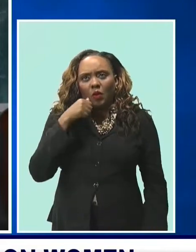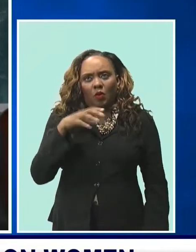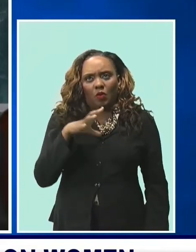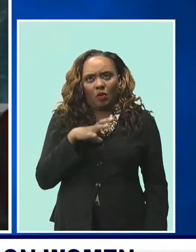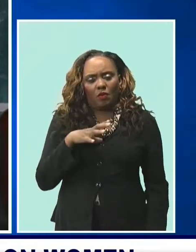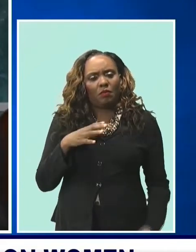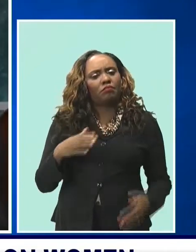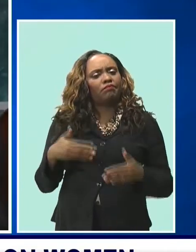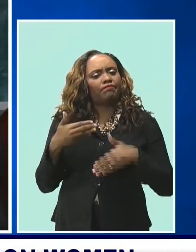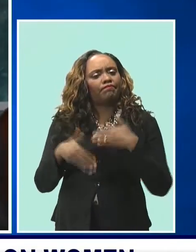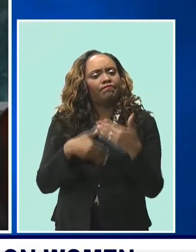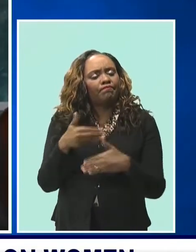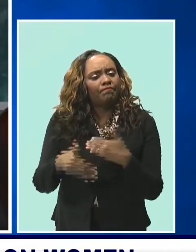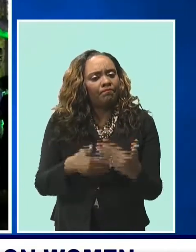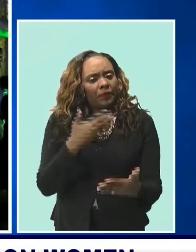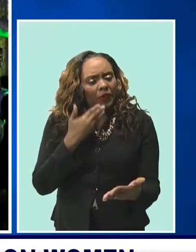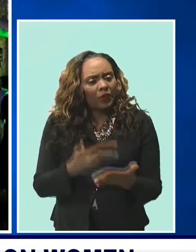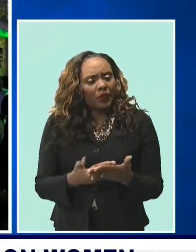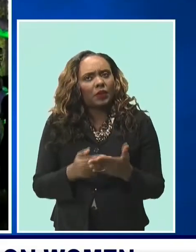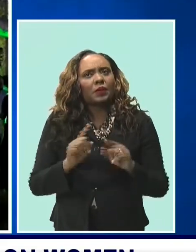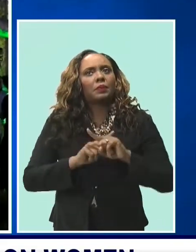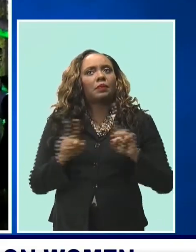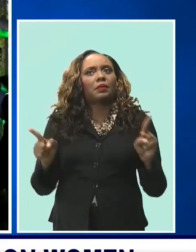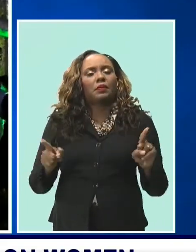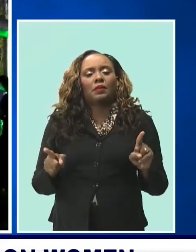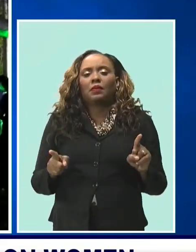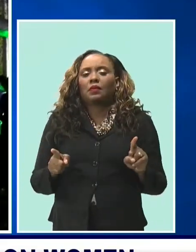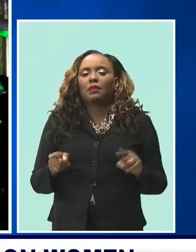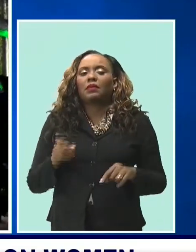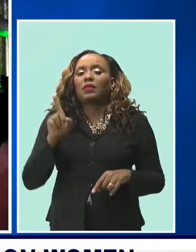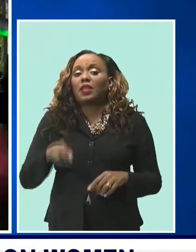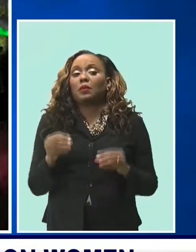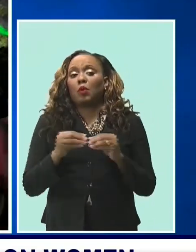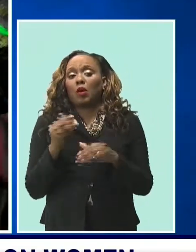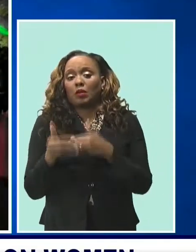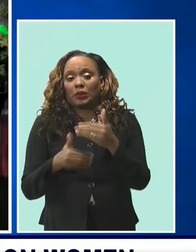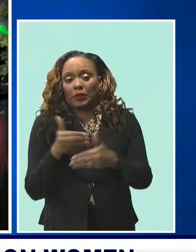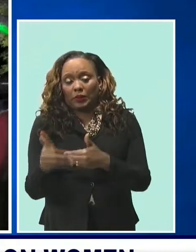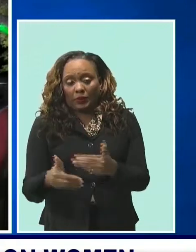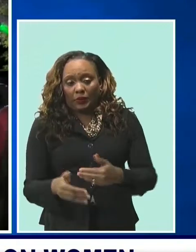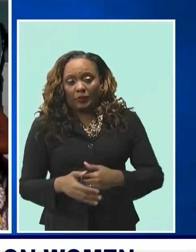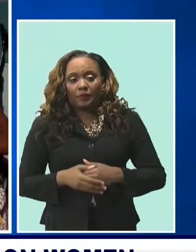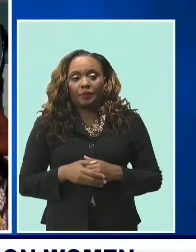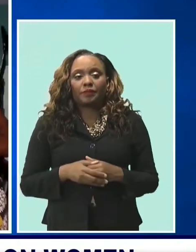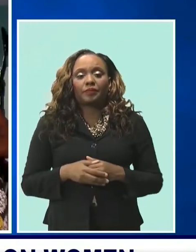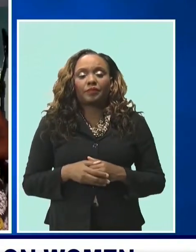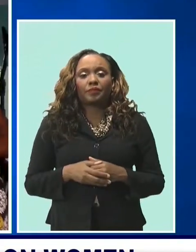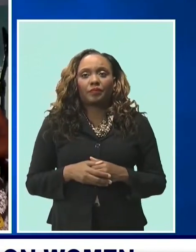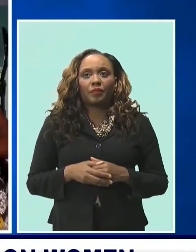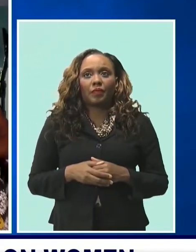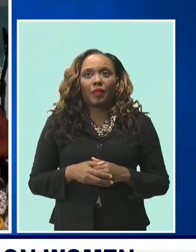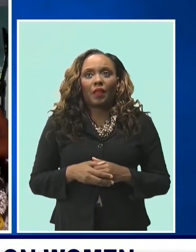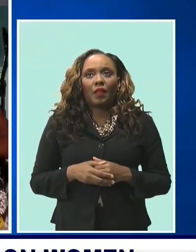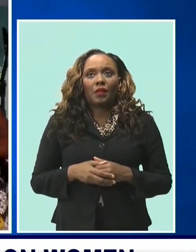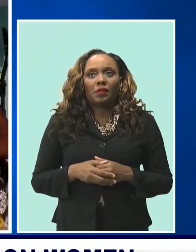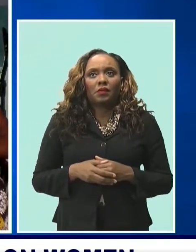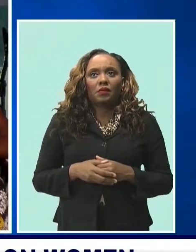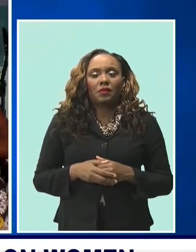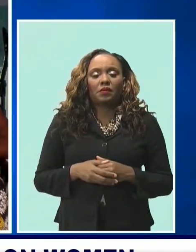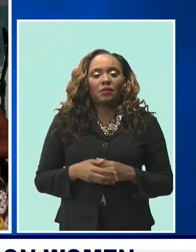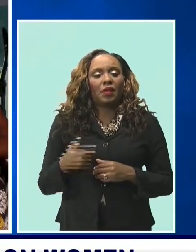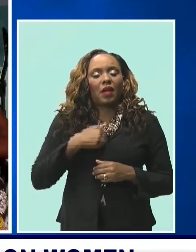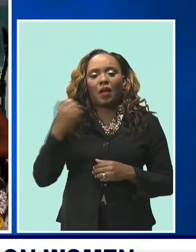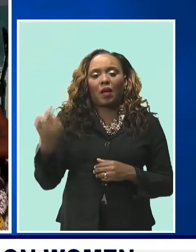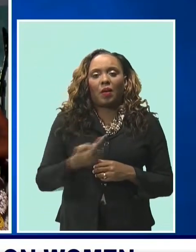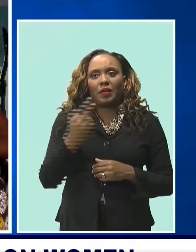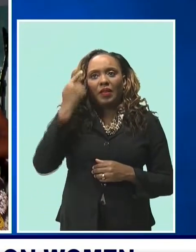progressed in several areas, but in others, not so much. What stands out all the time is, of course,